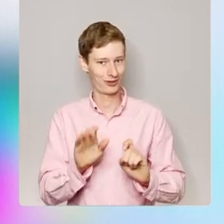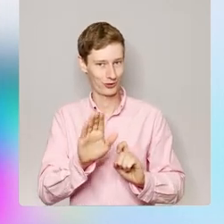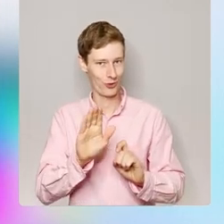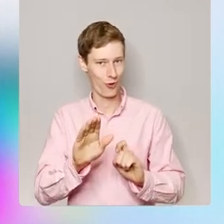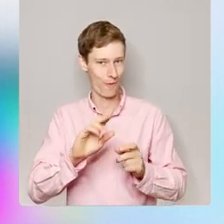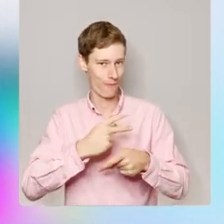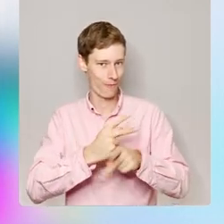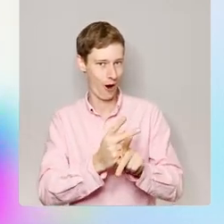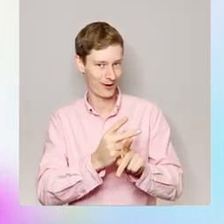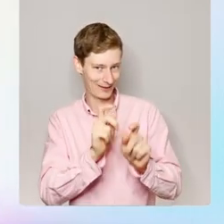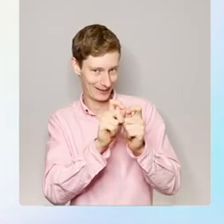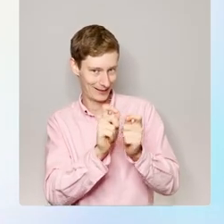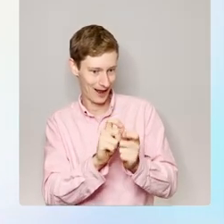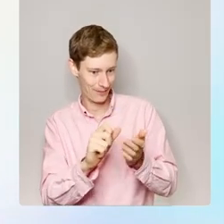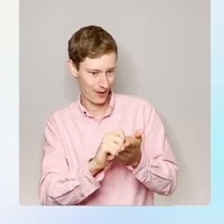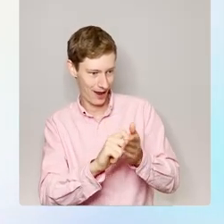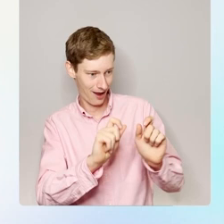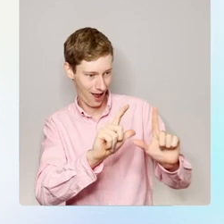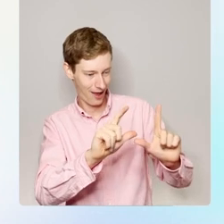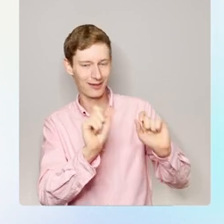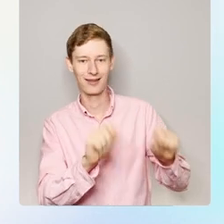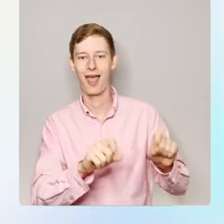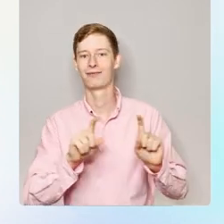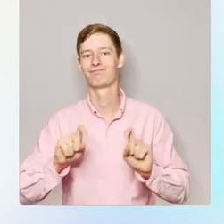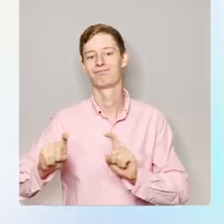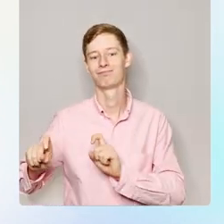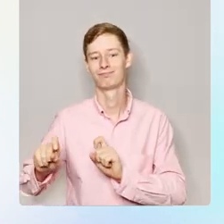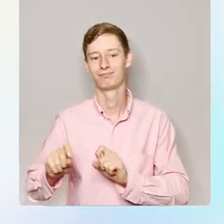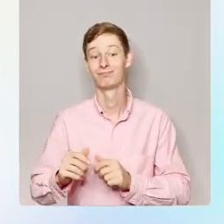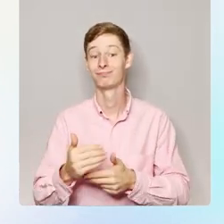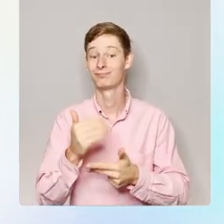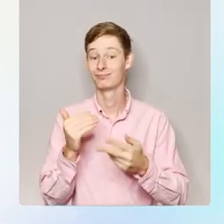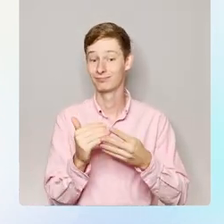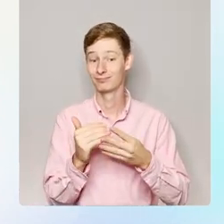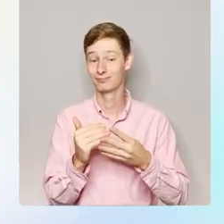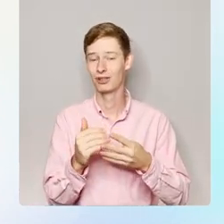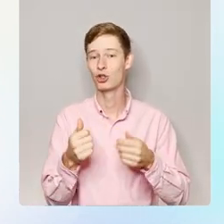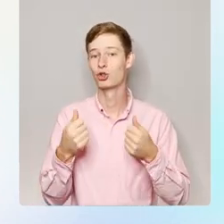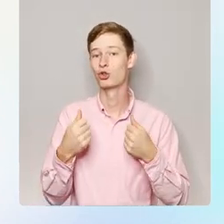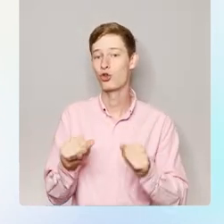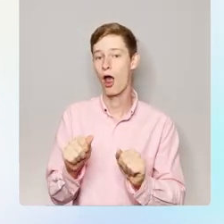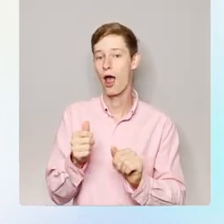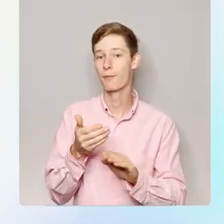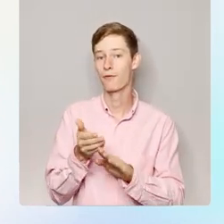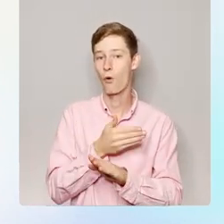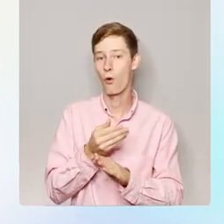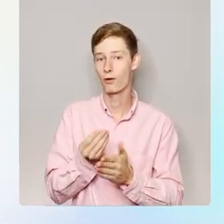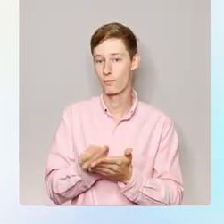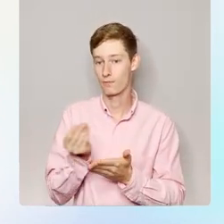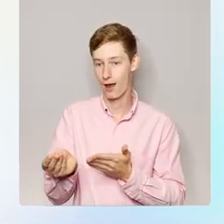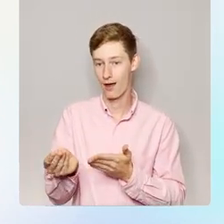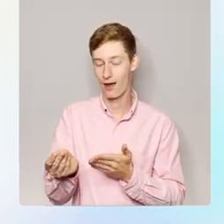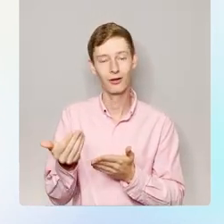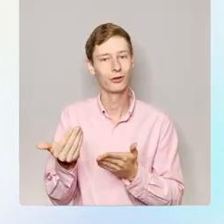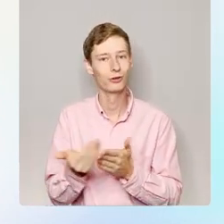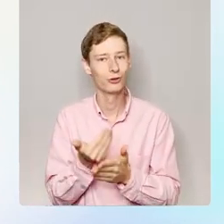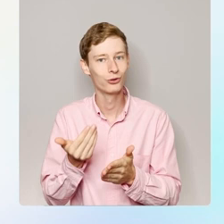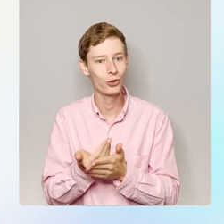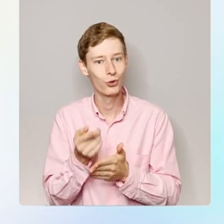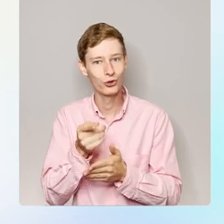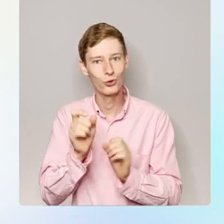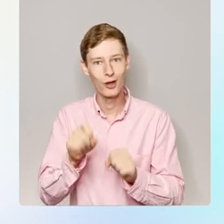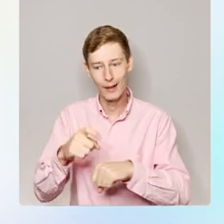page. Next is Try Before You Buy, a new way for you to offer a